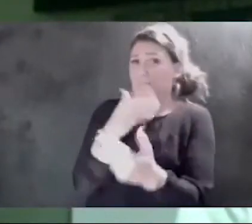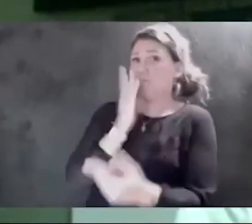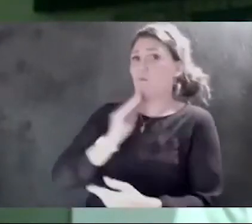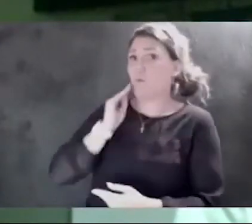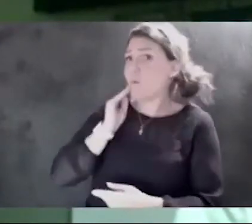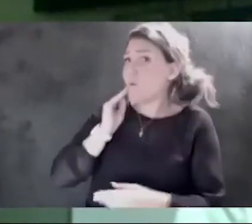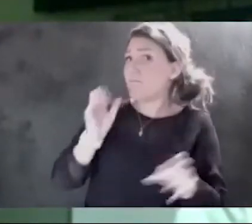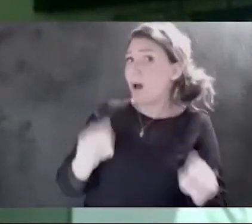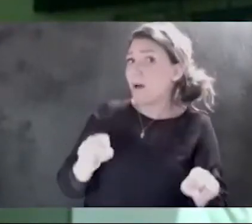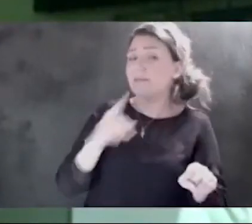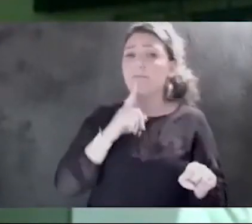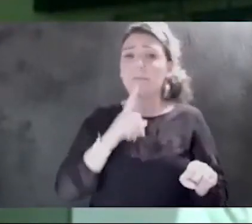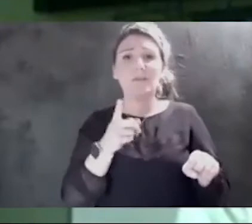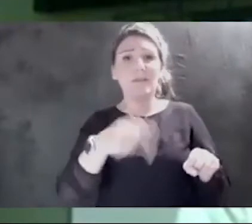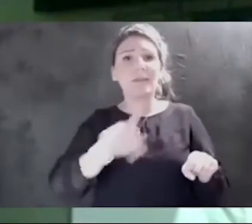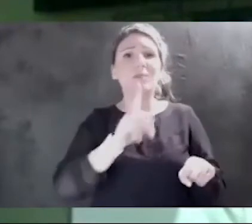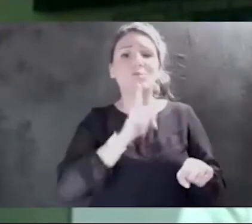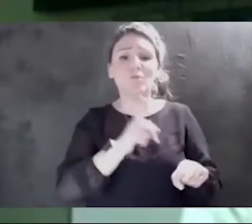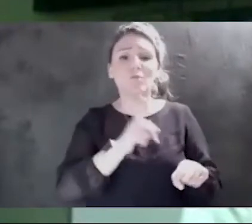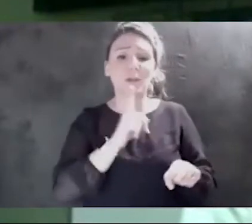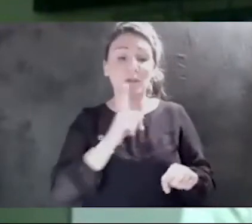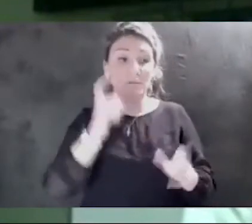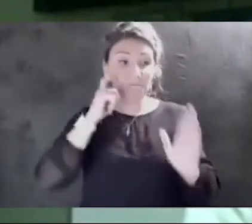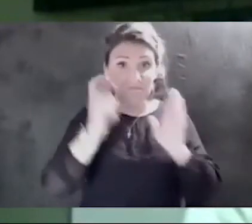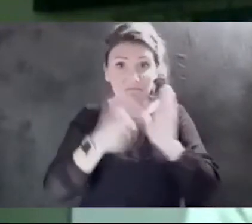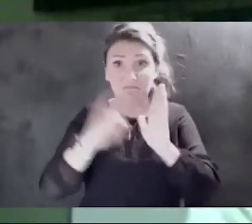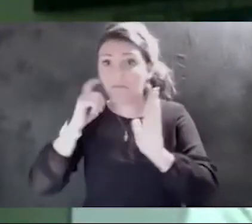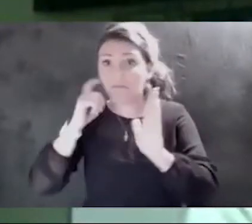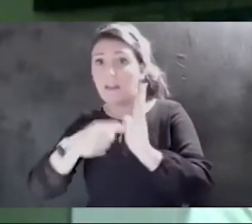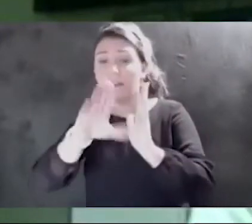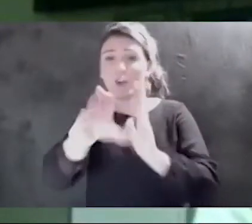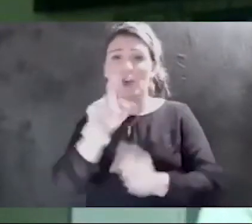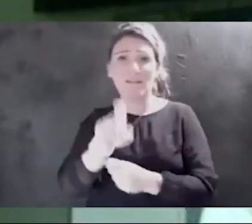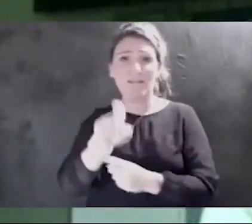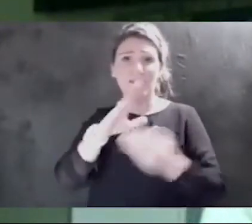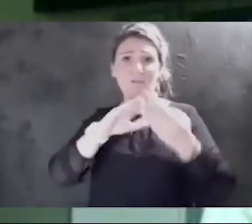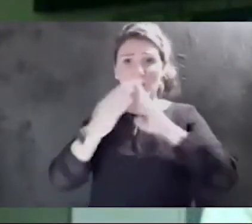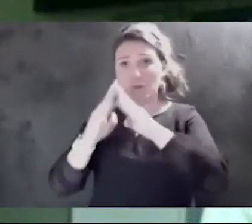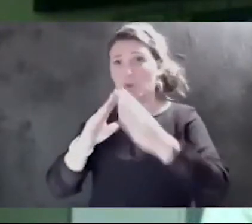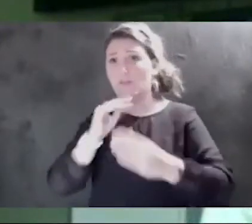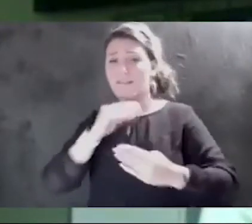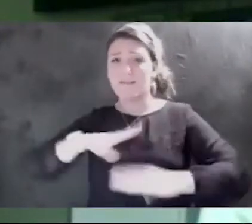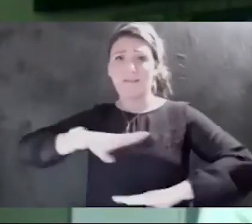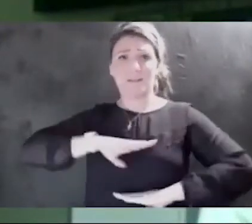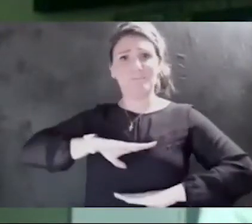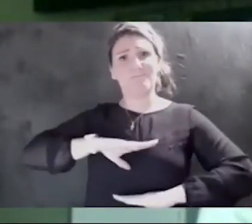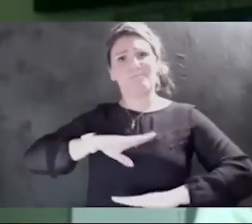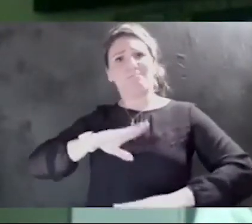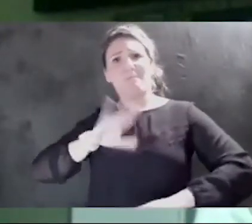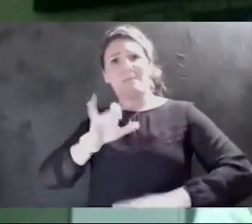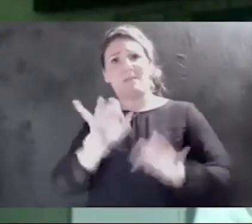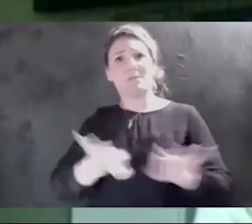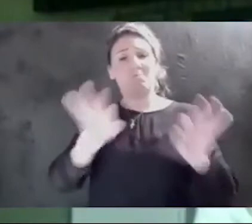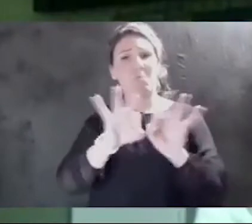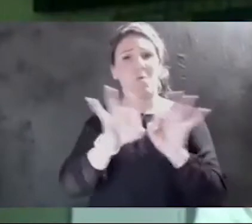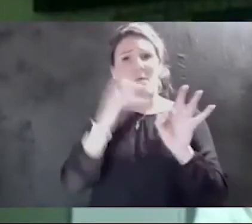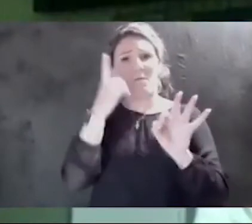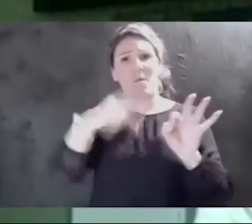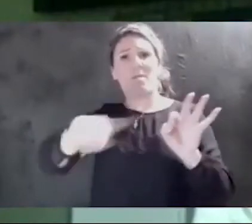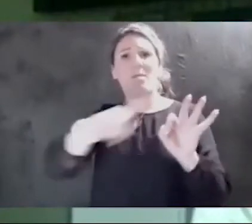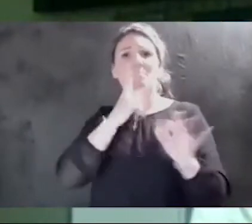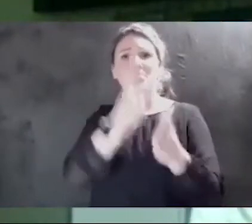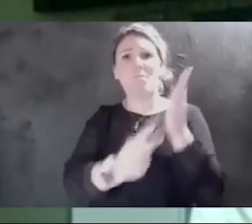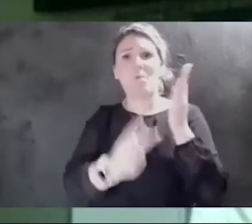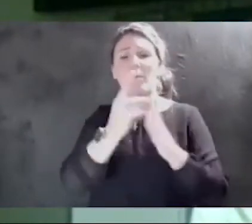so that they really are identifying the needs of their community and meeting them again, because that's important to them both from a